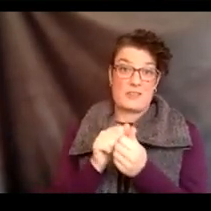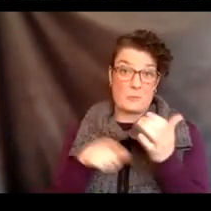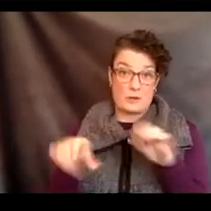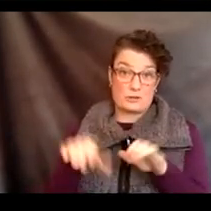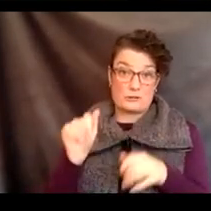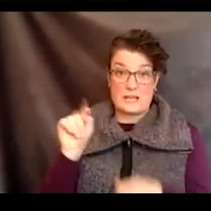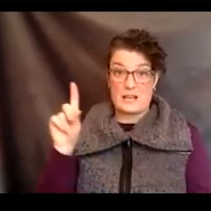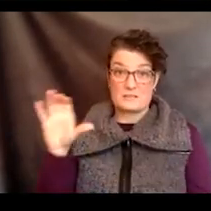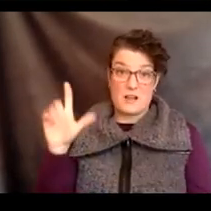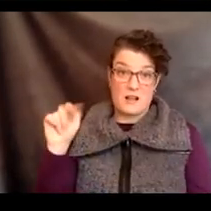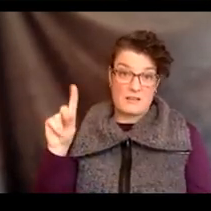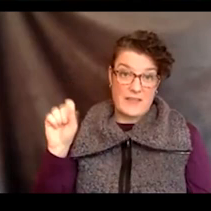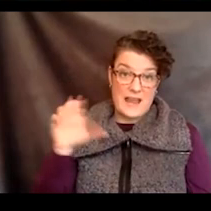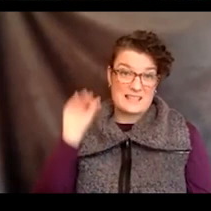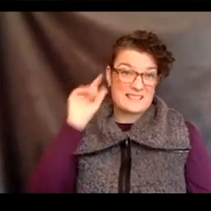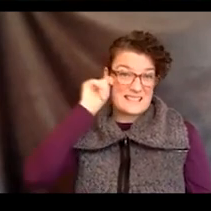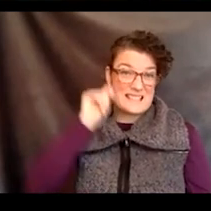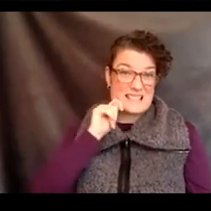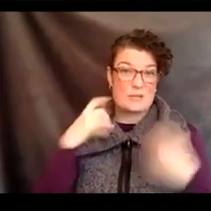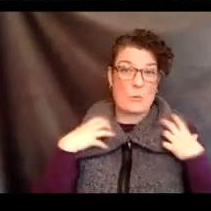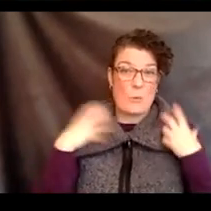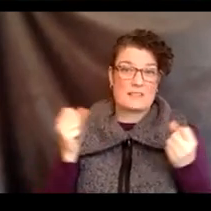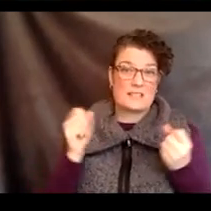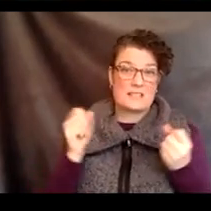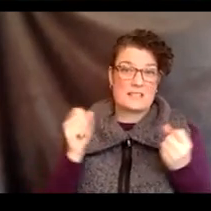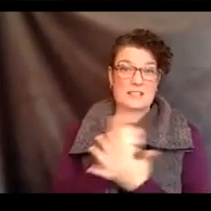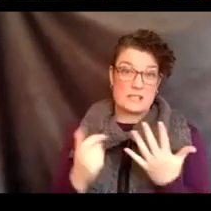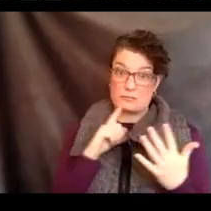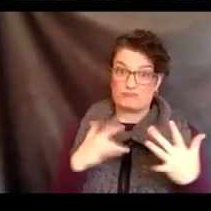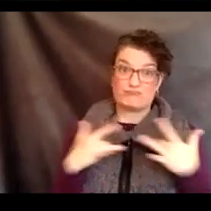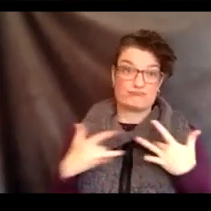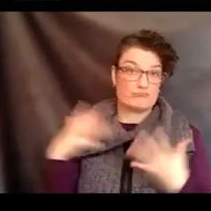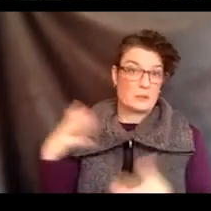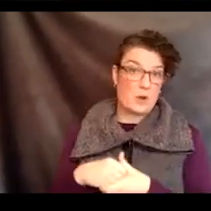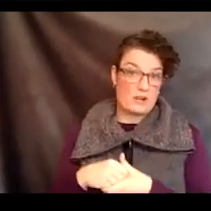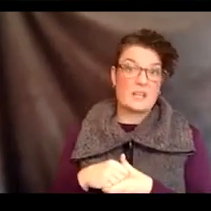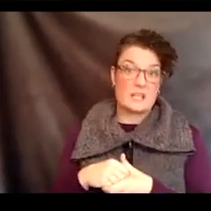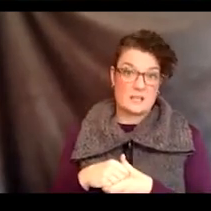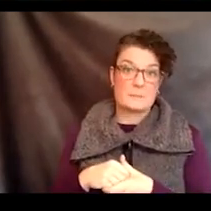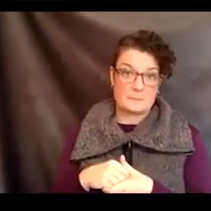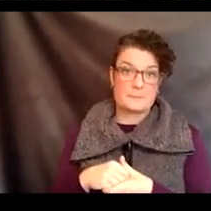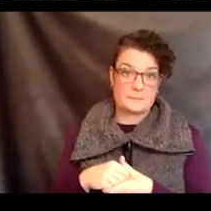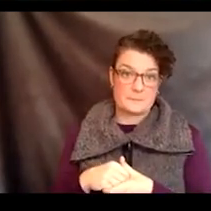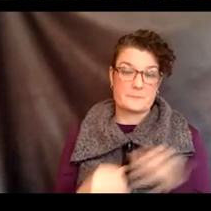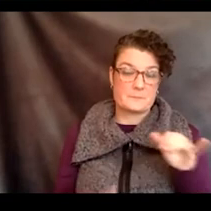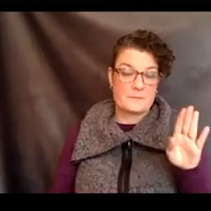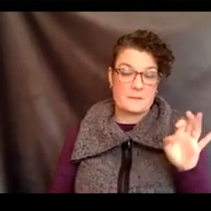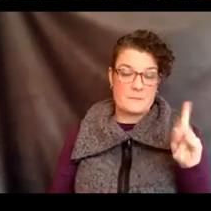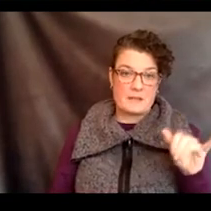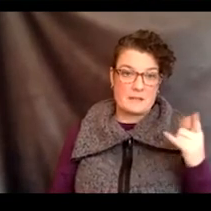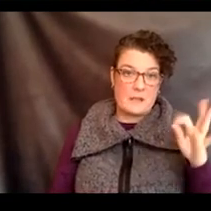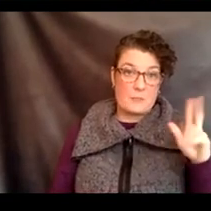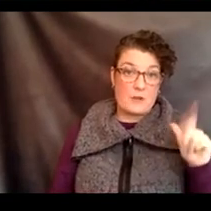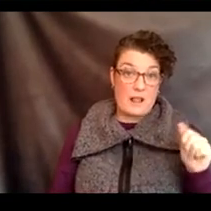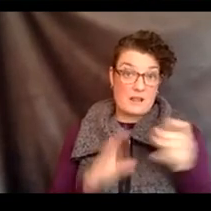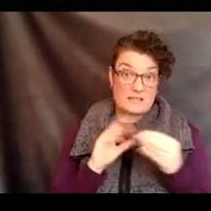Teen Wellness series. So we're so excited to be part of it. And, you know, what Becky and Gabriela are saying